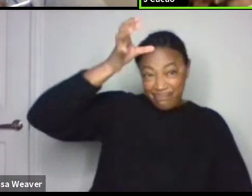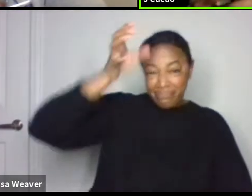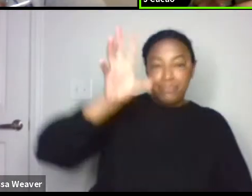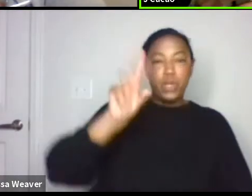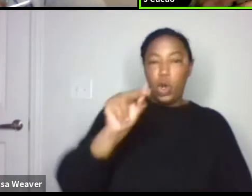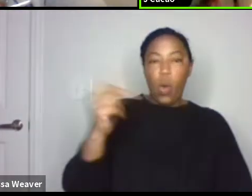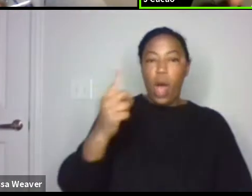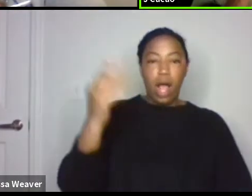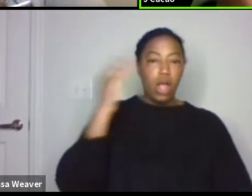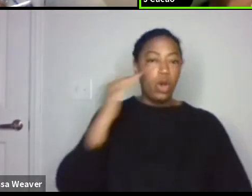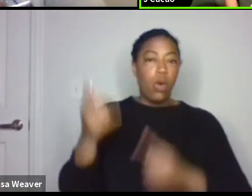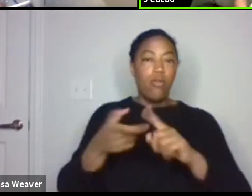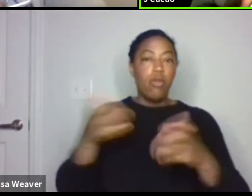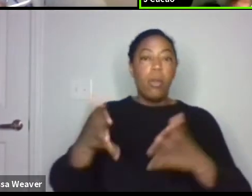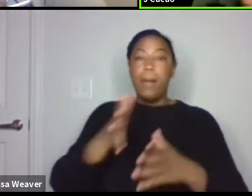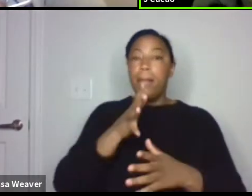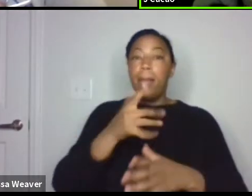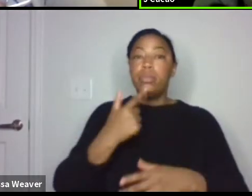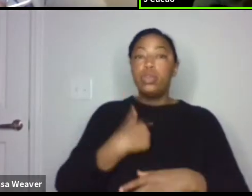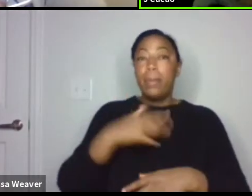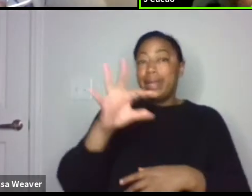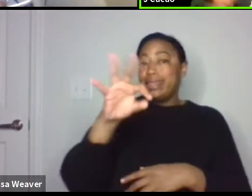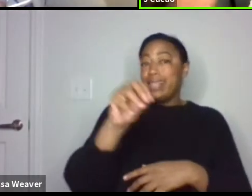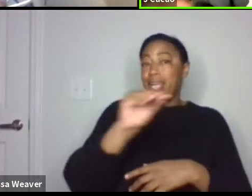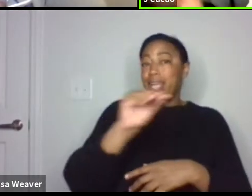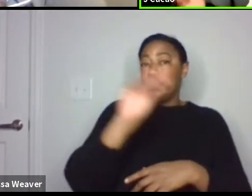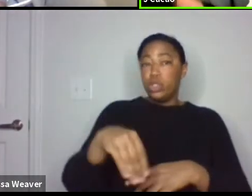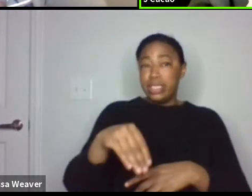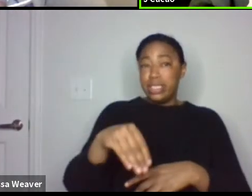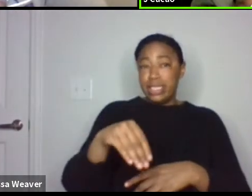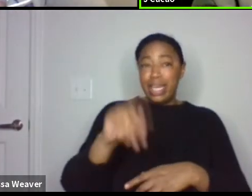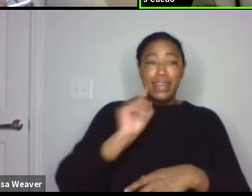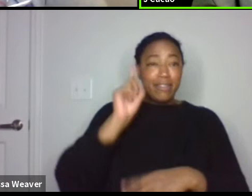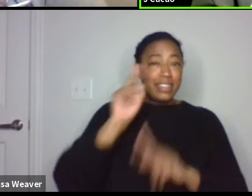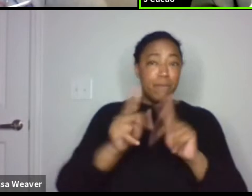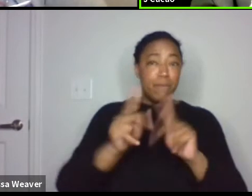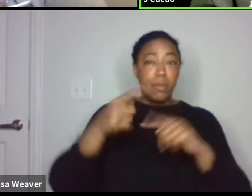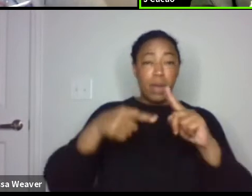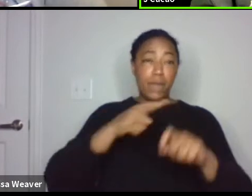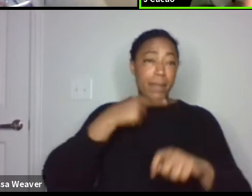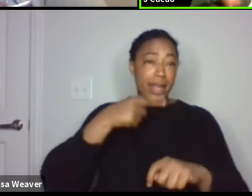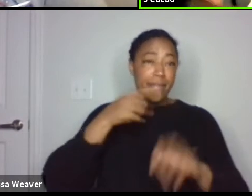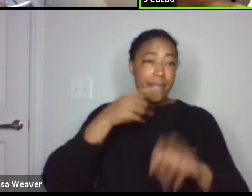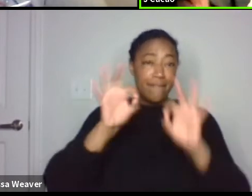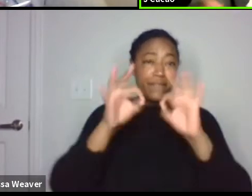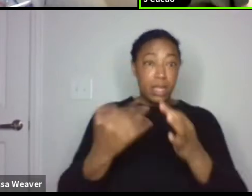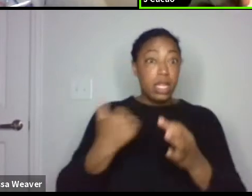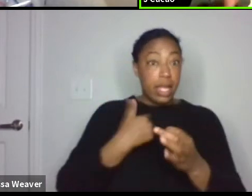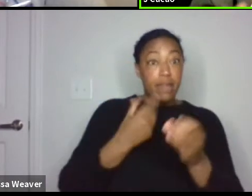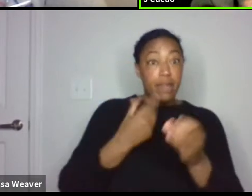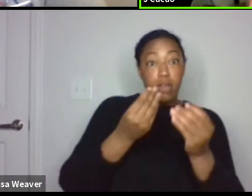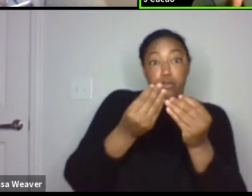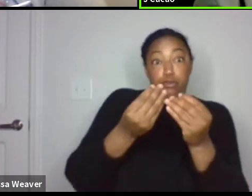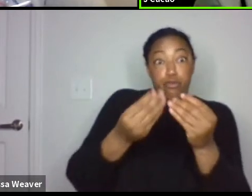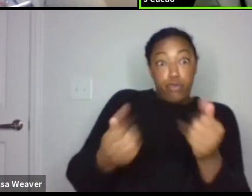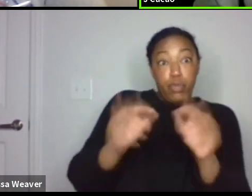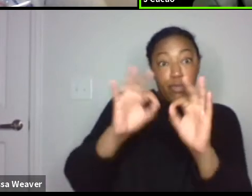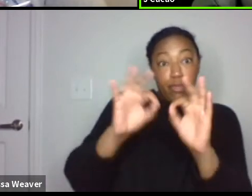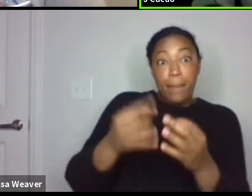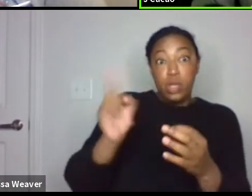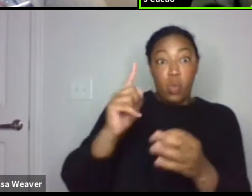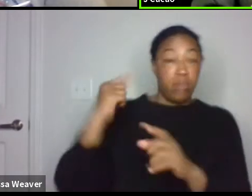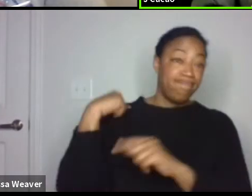mom told me. 90% of deaf people come from hearing families. Now, there are those cases where, you have generationally deaf